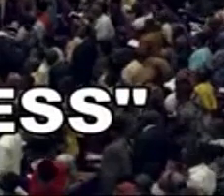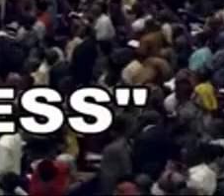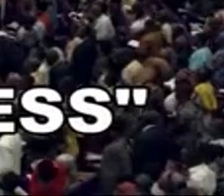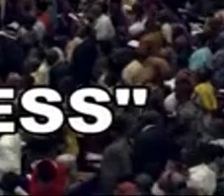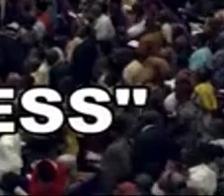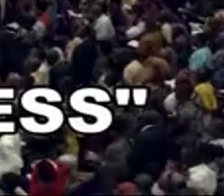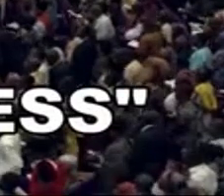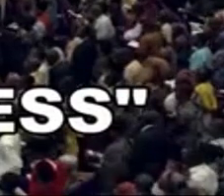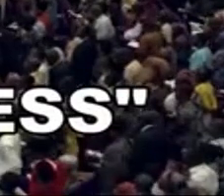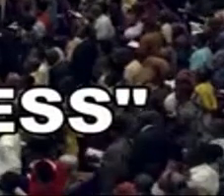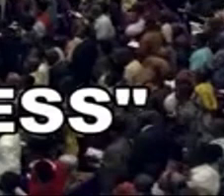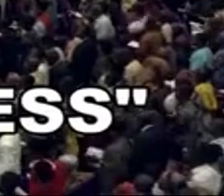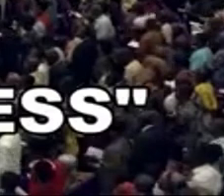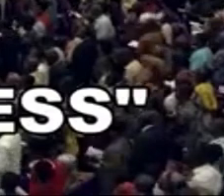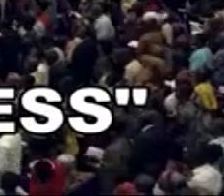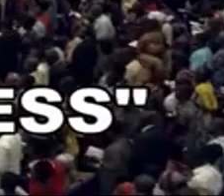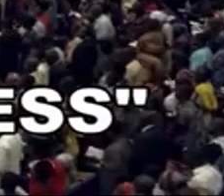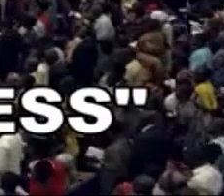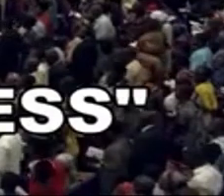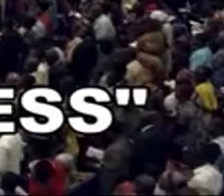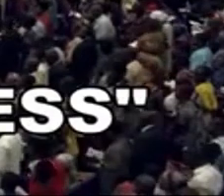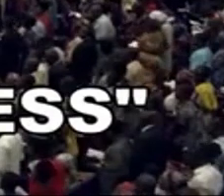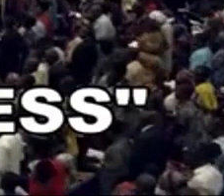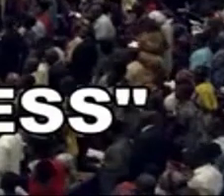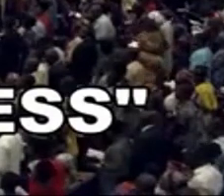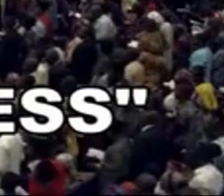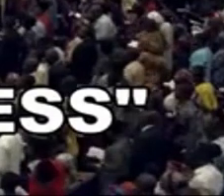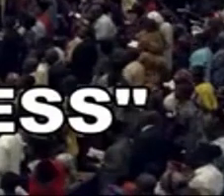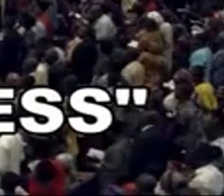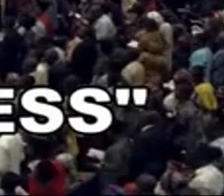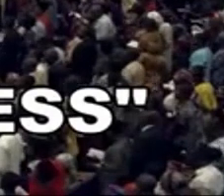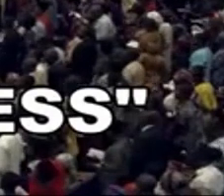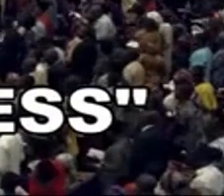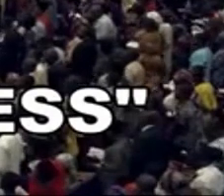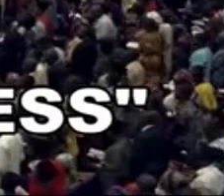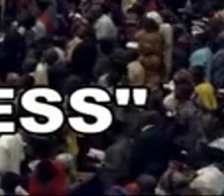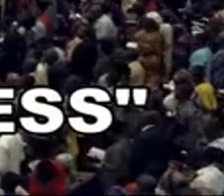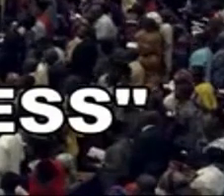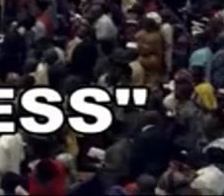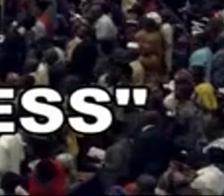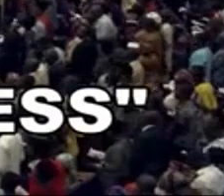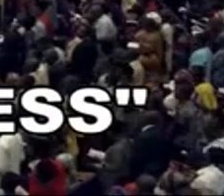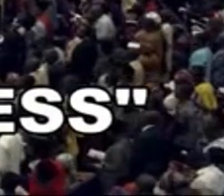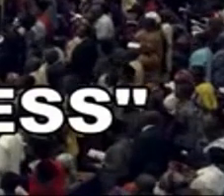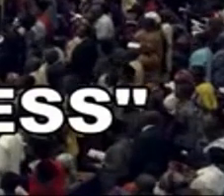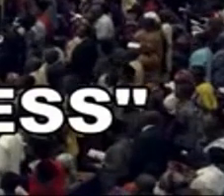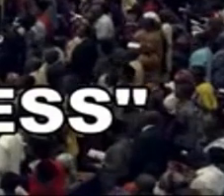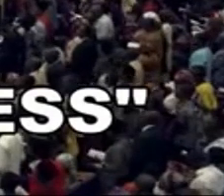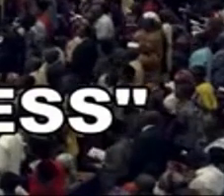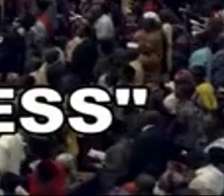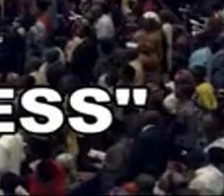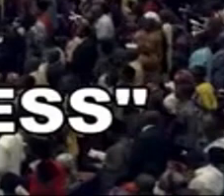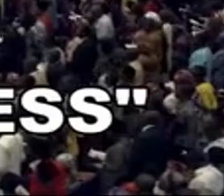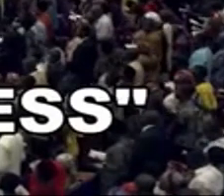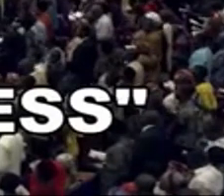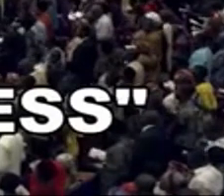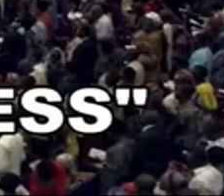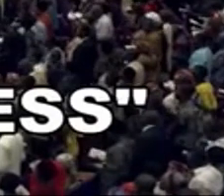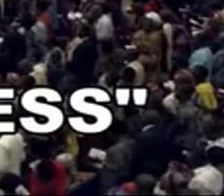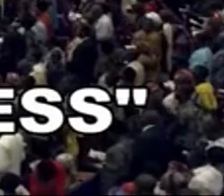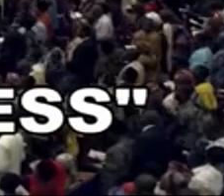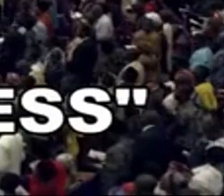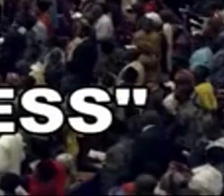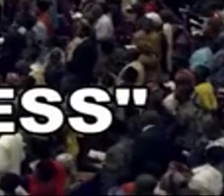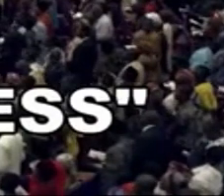light, walking with Jesus in garment of white, raiment unsullied, not tarnished